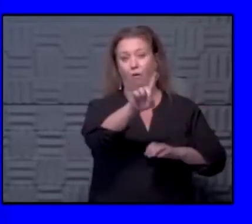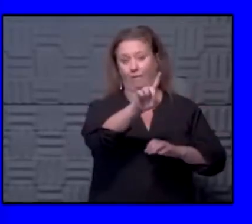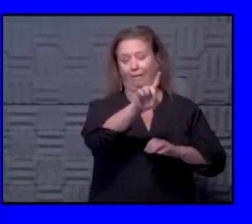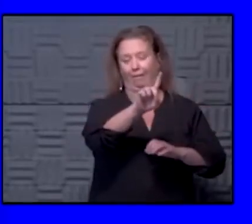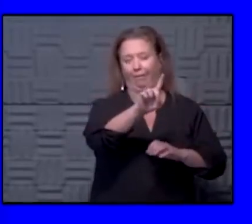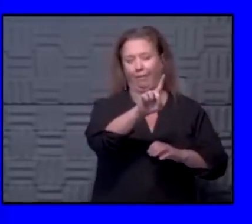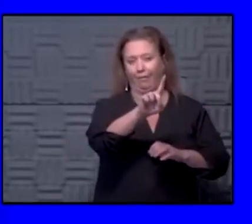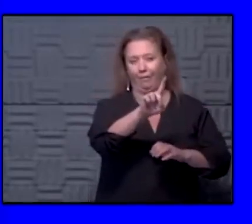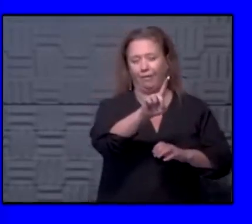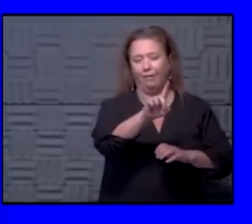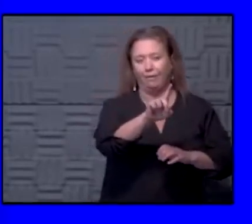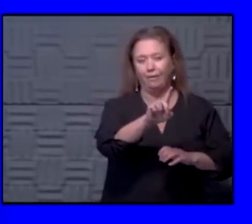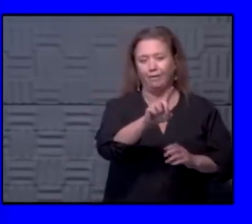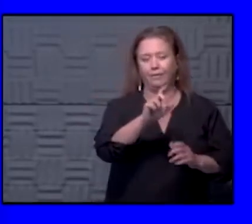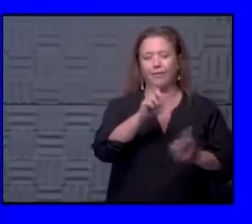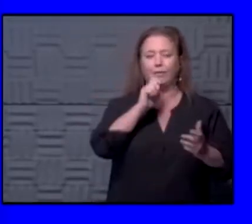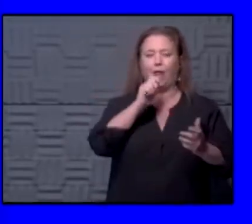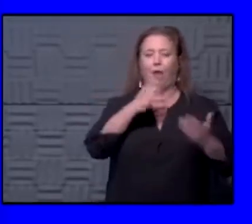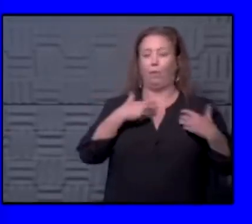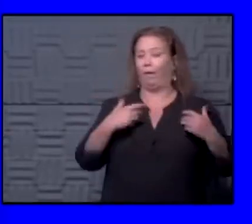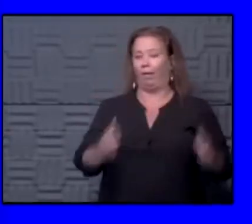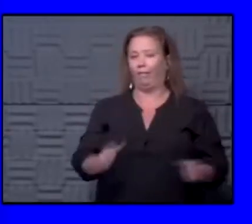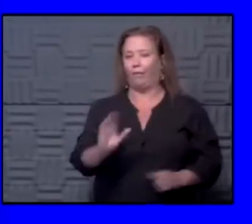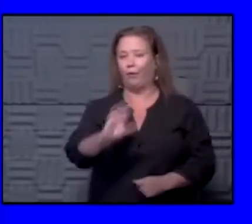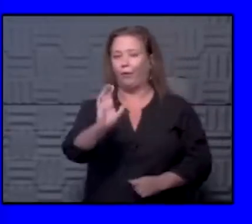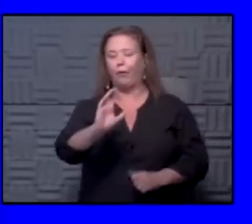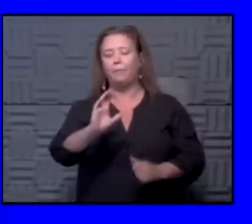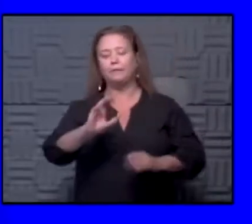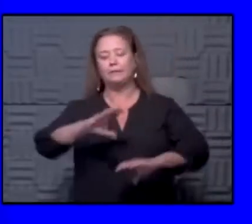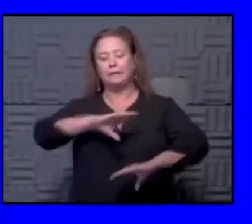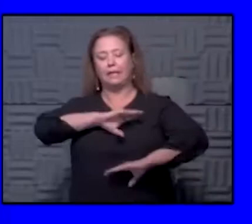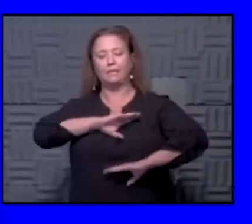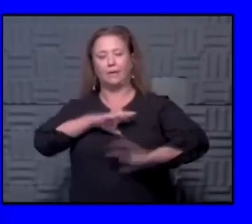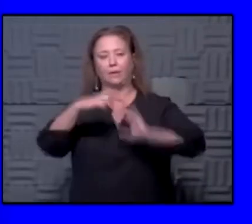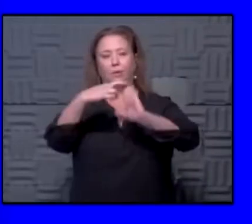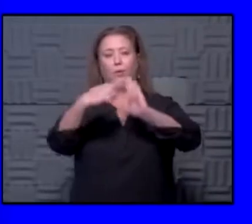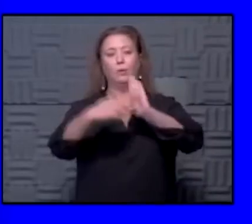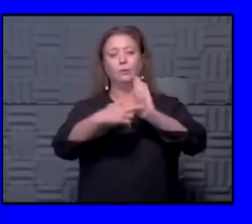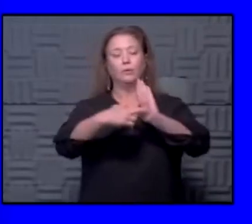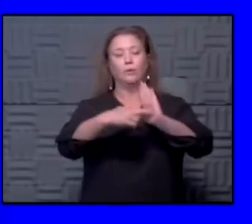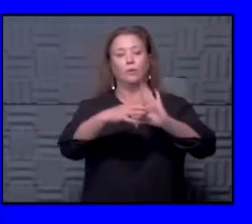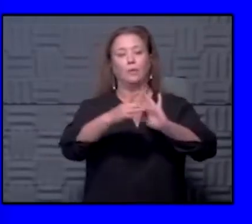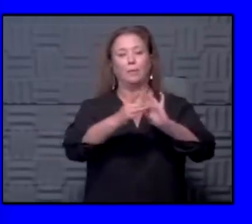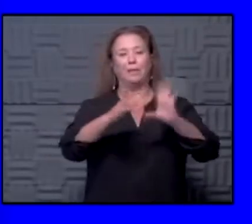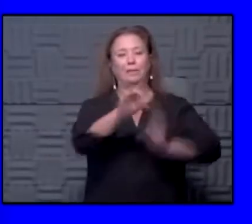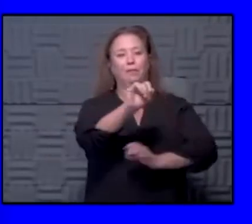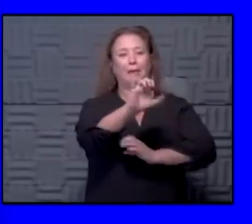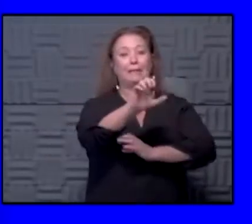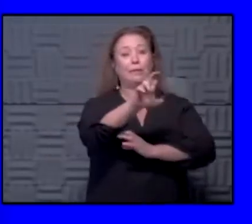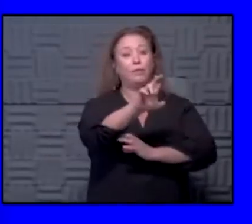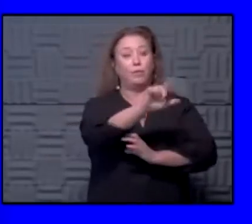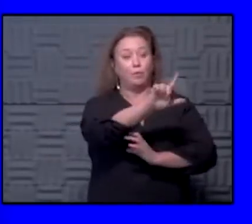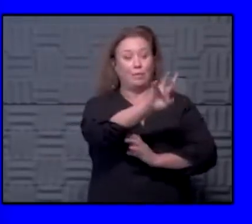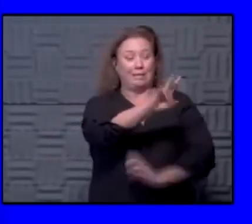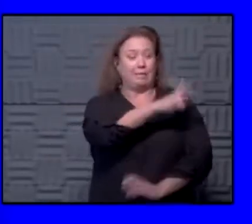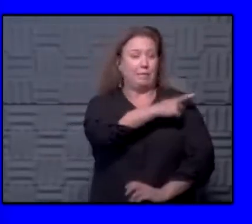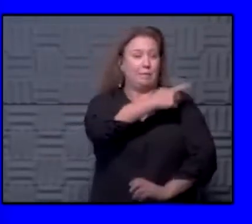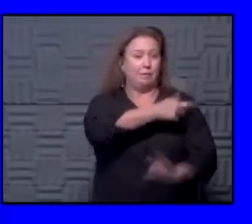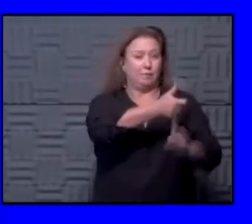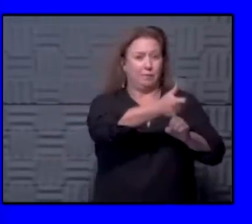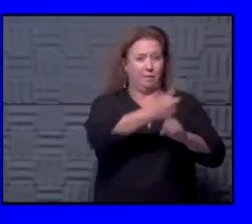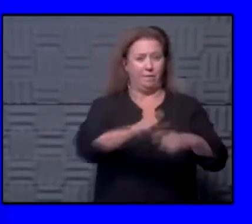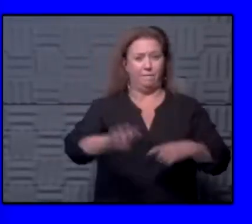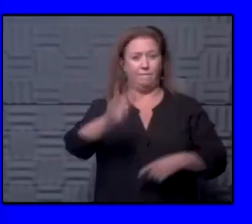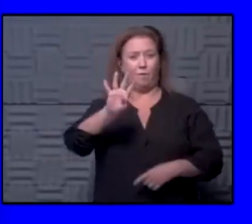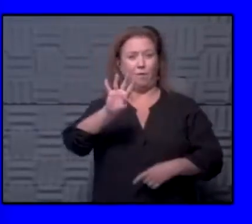than not recovered, but meeting our criteria for getting out of isolation. So of those 27 patients, 4 of